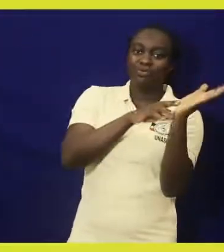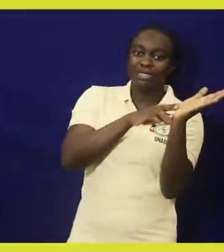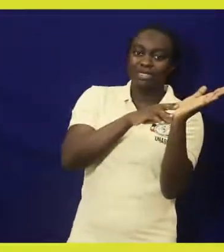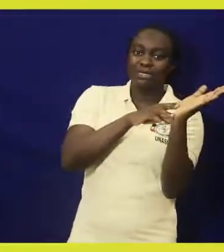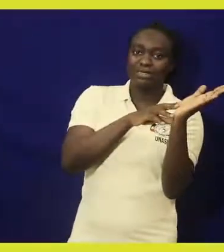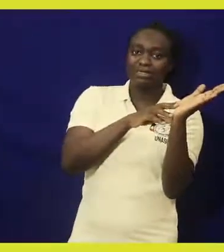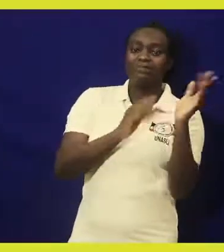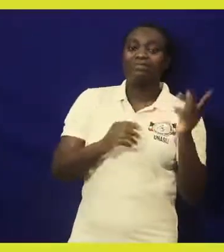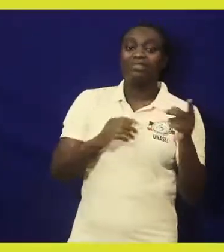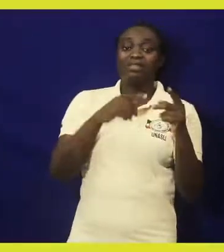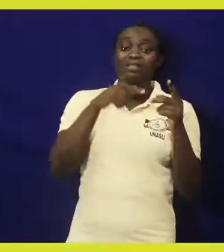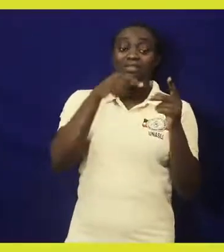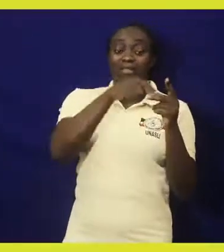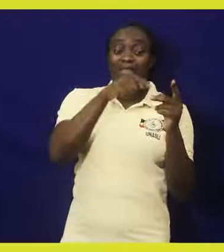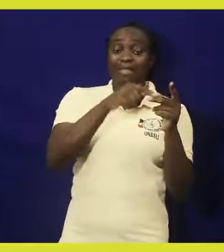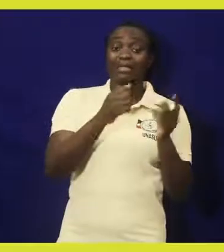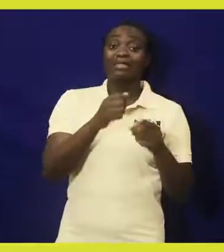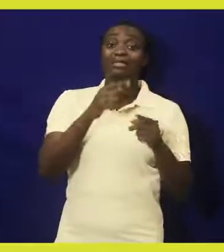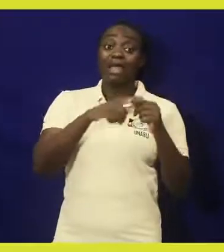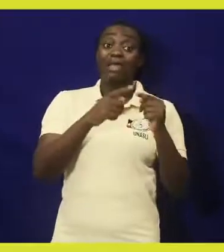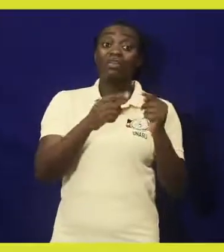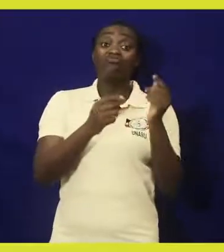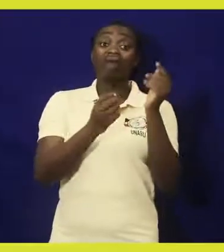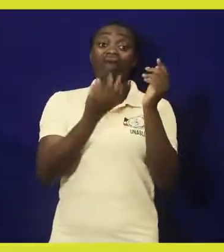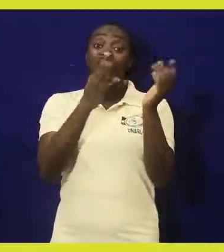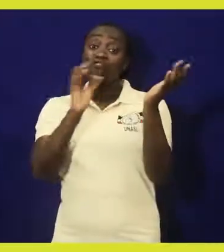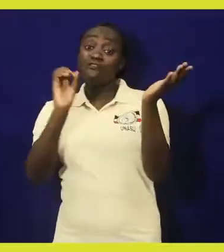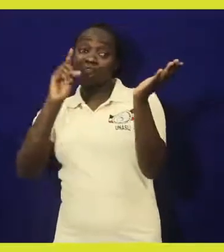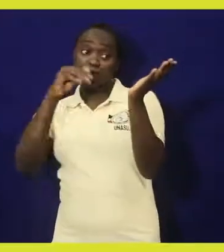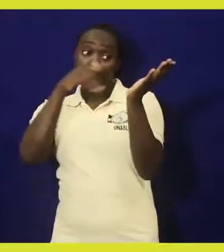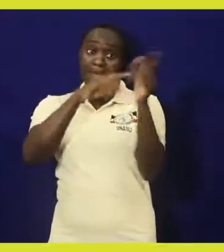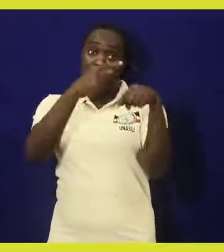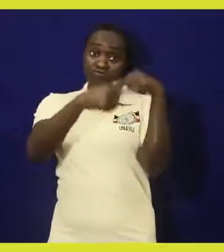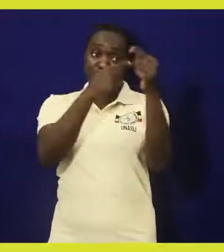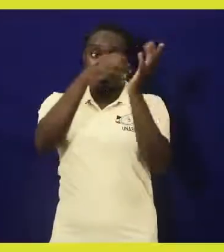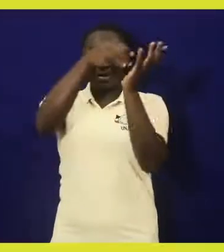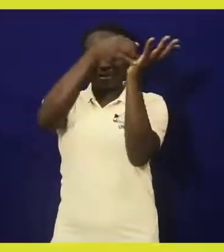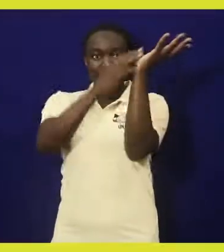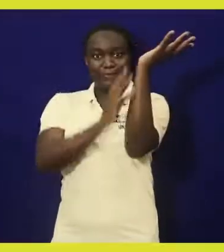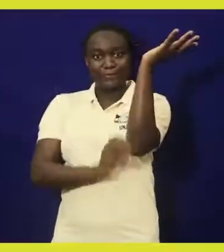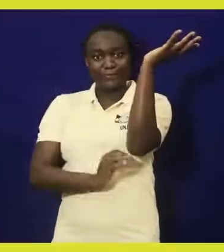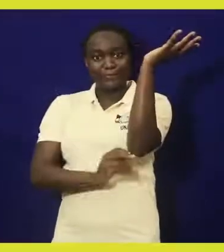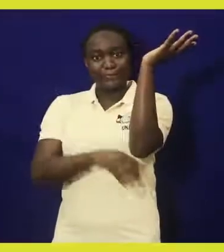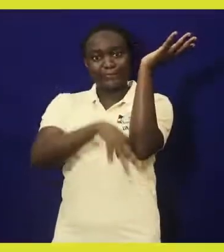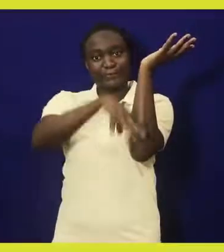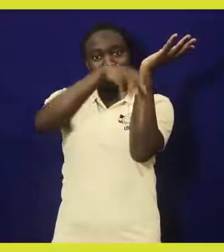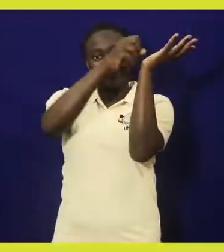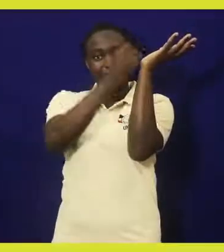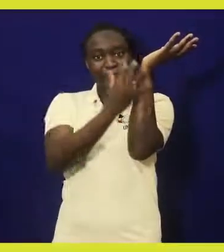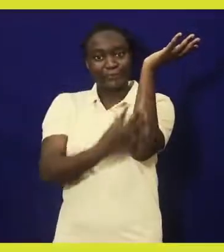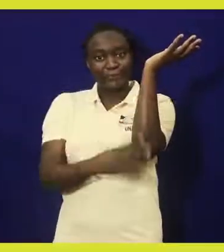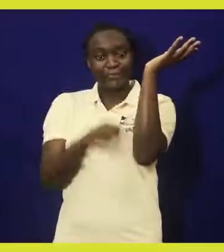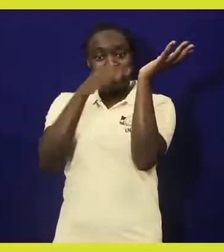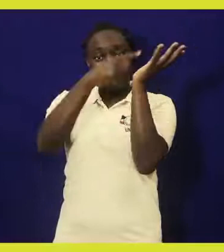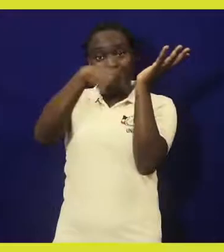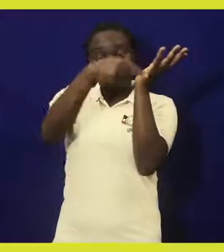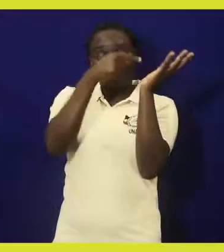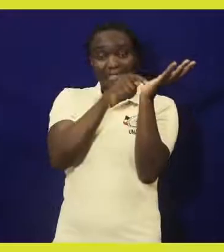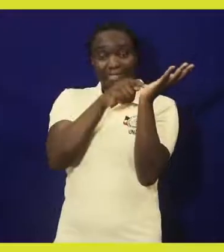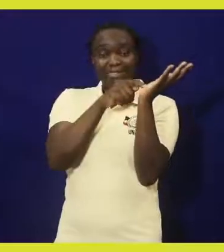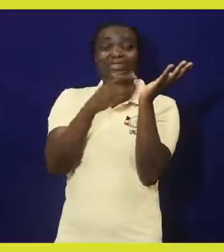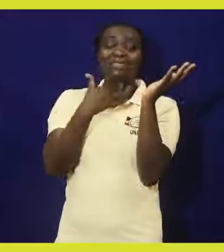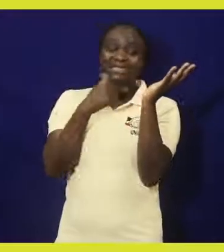food for the plant, they use carbon dioxide, water, and sunshine.